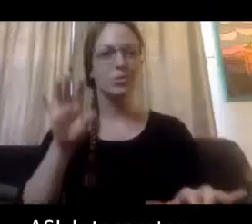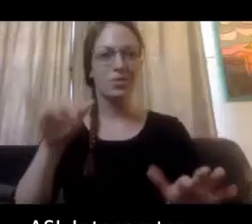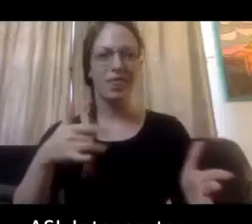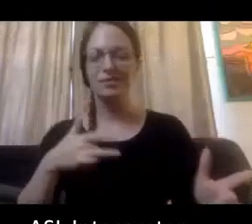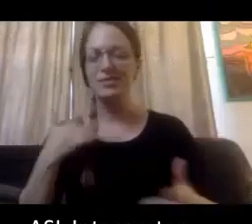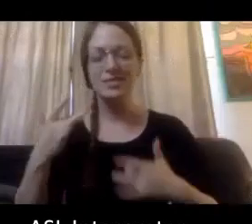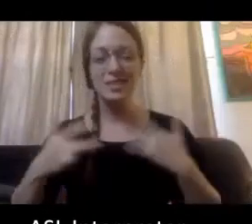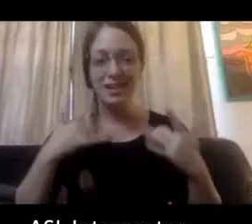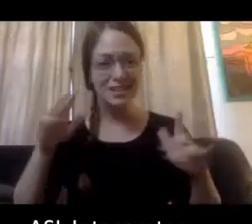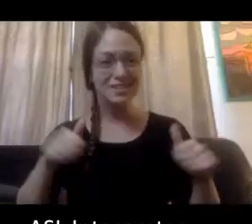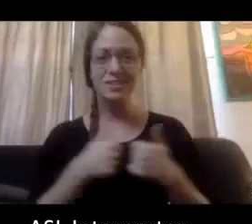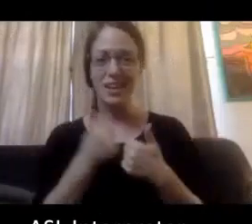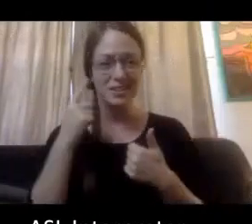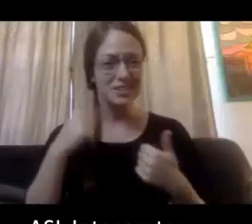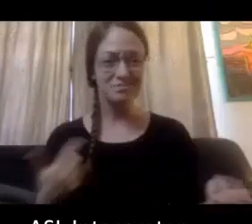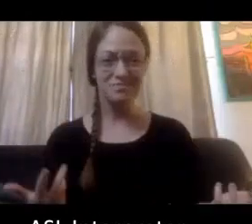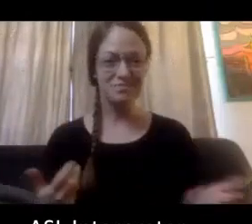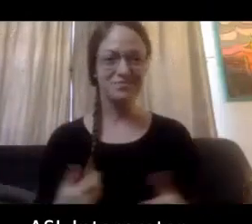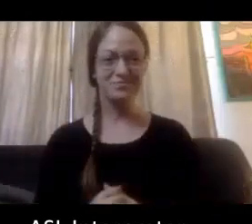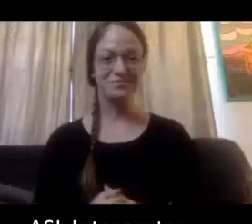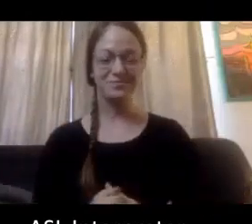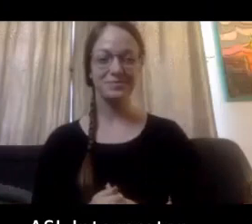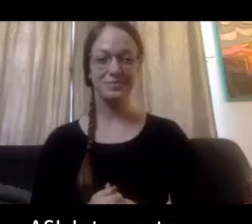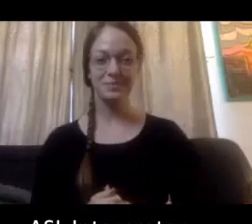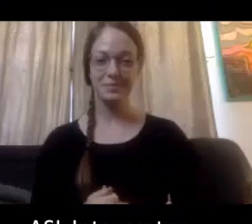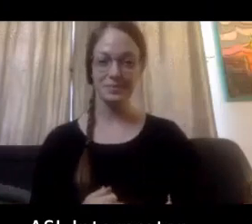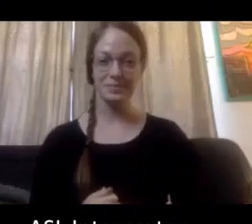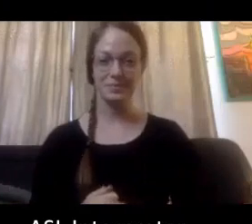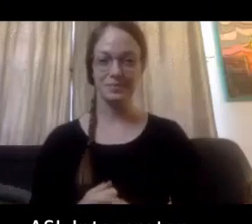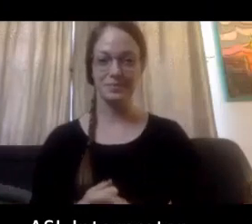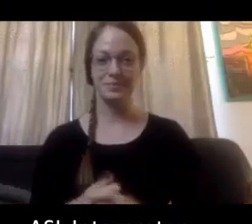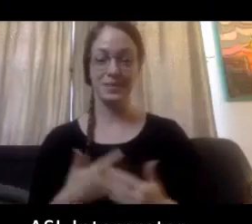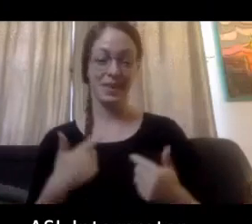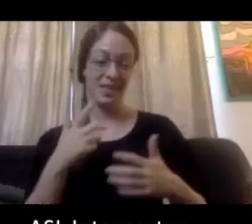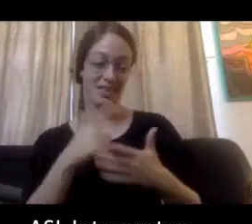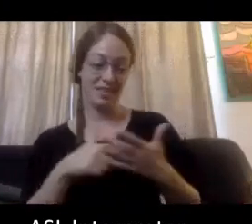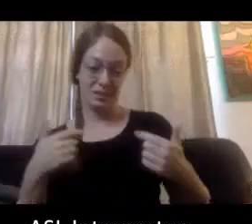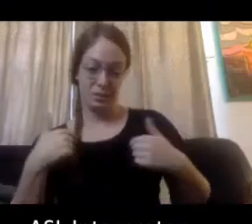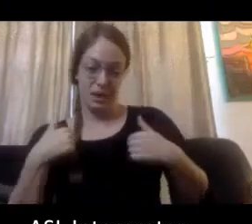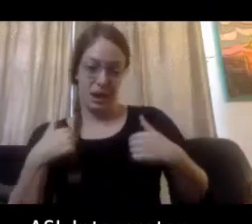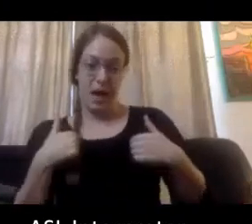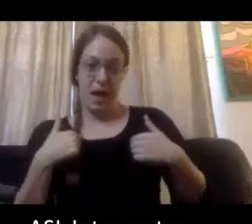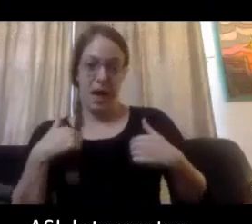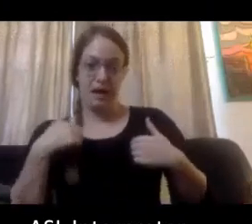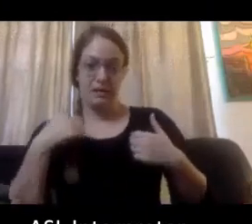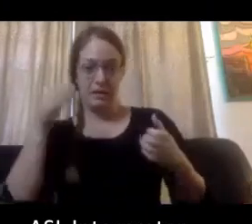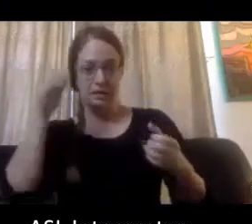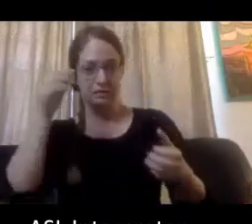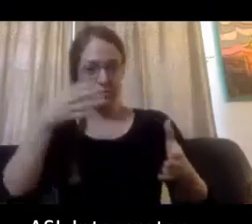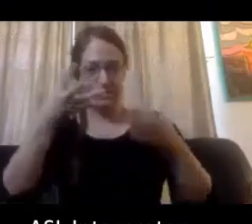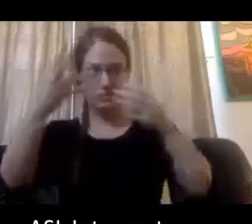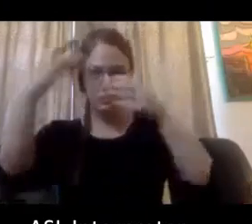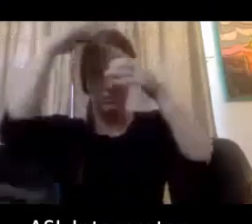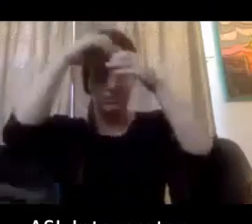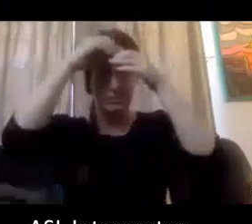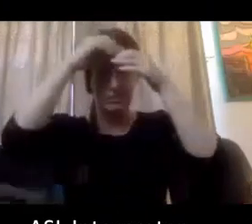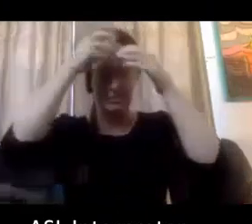challenge. And that's for me about what I can carry in my mind as well as anything